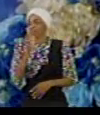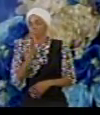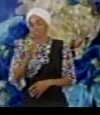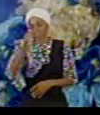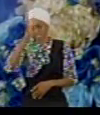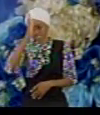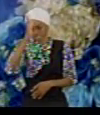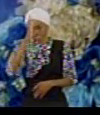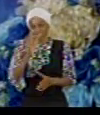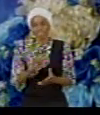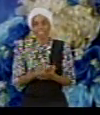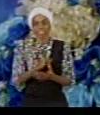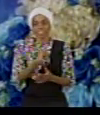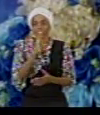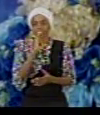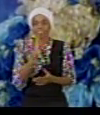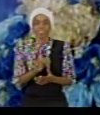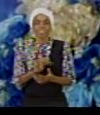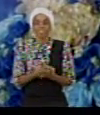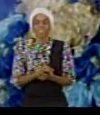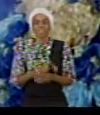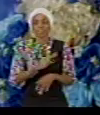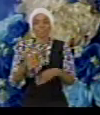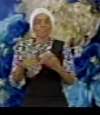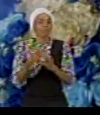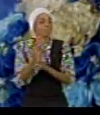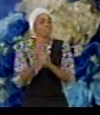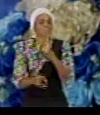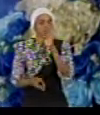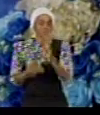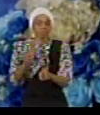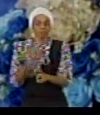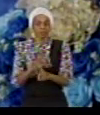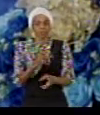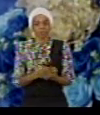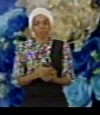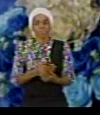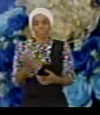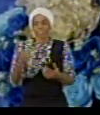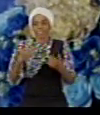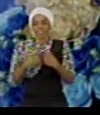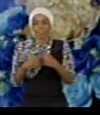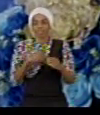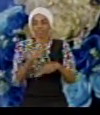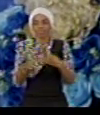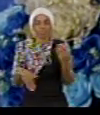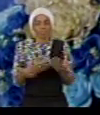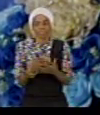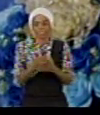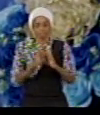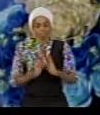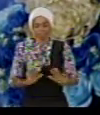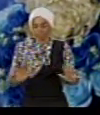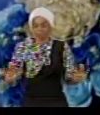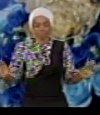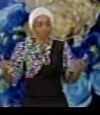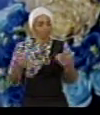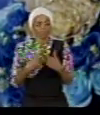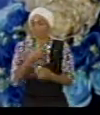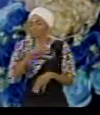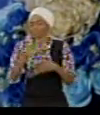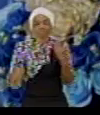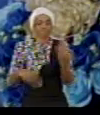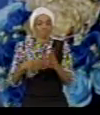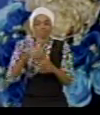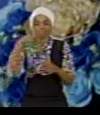the whole globe. He has children all the whole Africa, Asia, Australia, Canada. Last night, they're saying that they're backing us up. Shall we